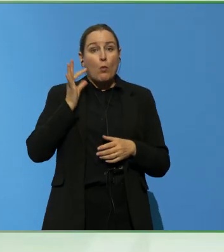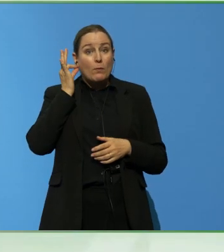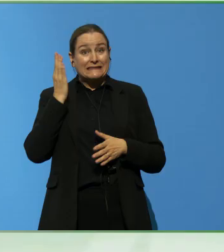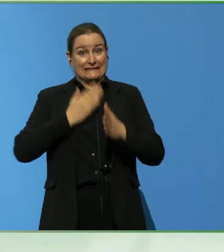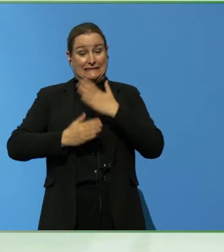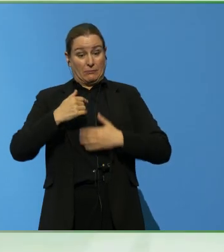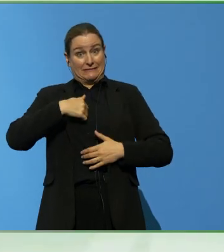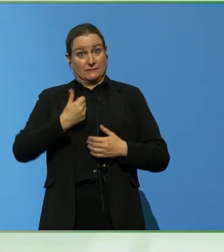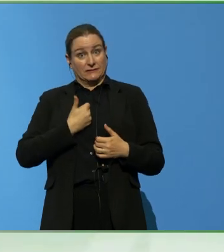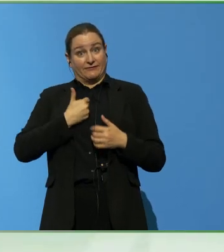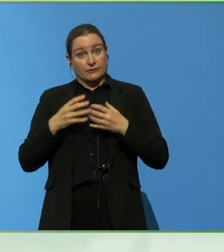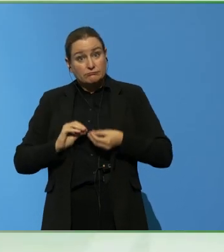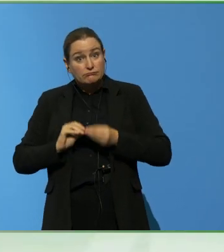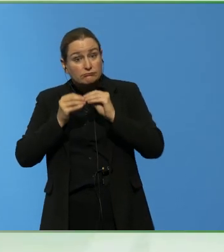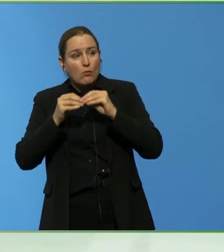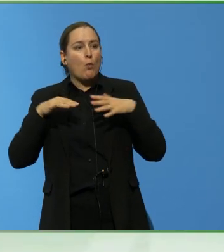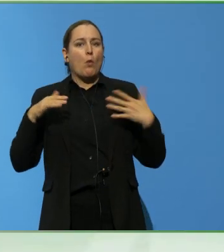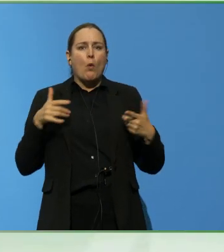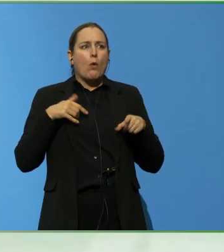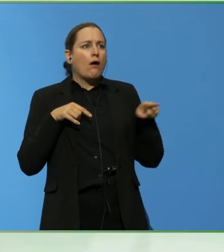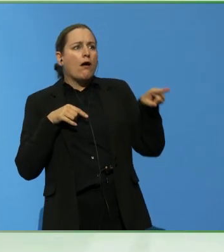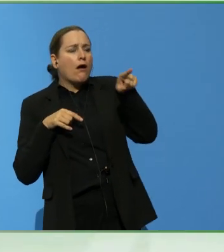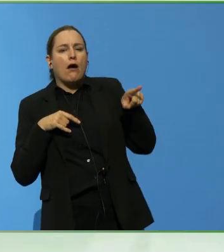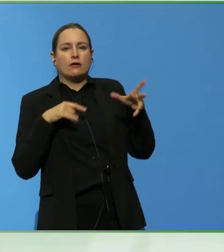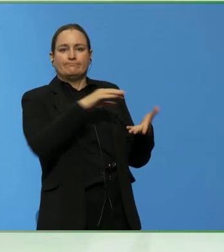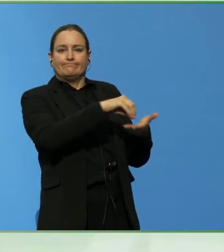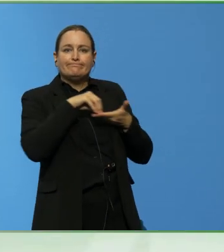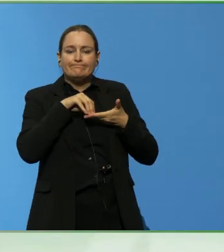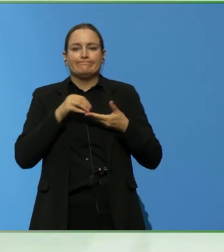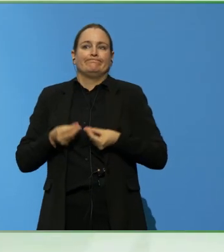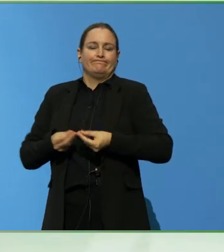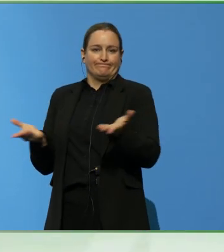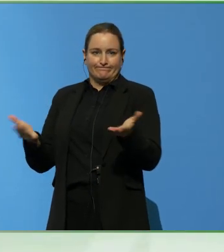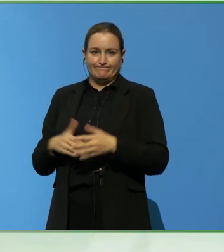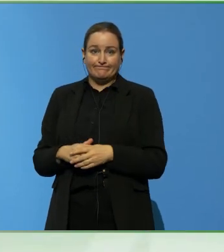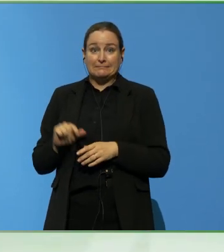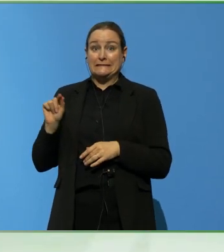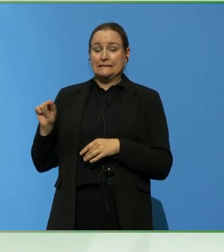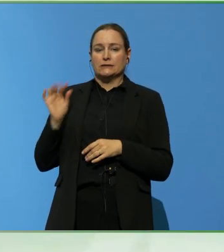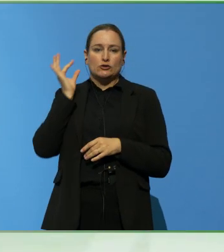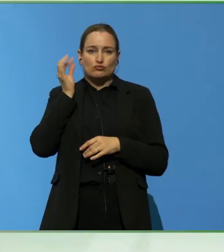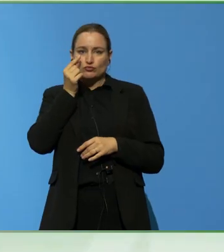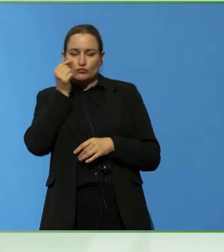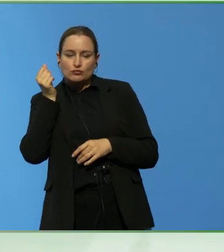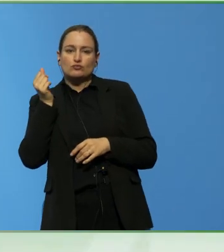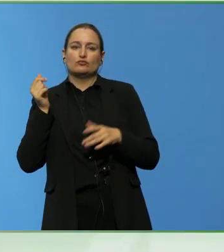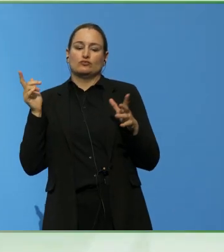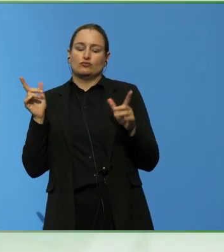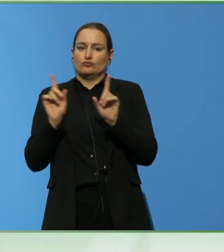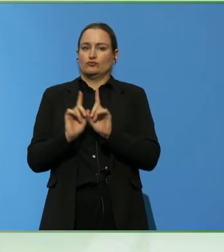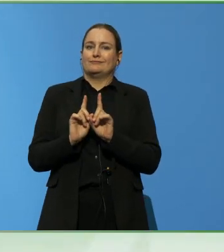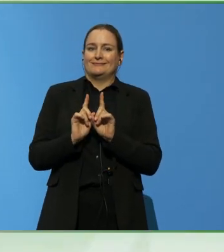disabilities and marginalized populations around the world. She also works on gender responsive